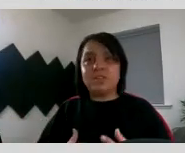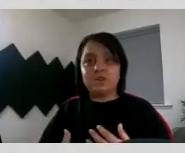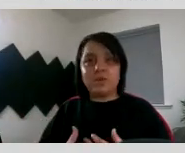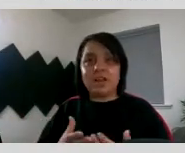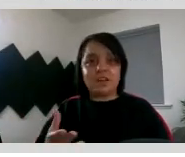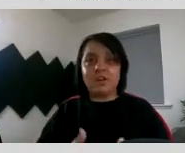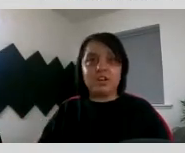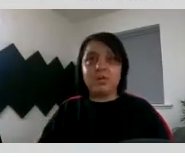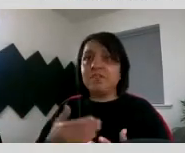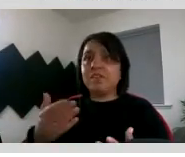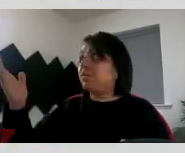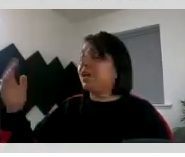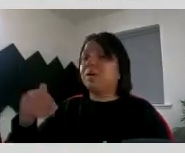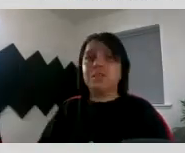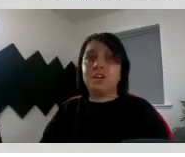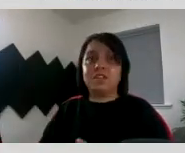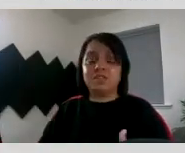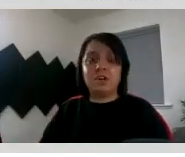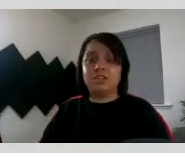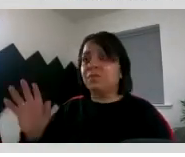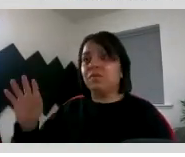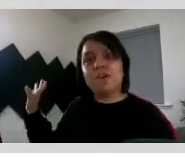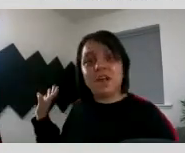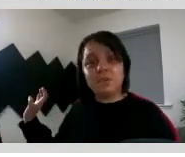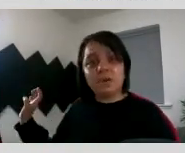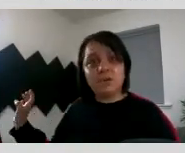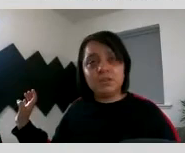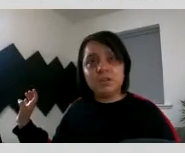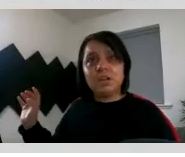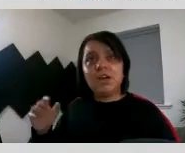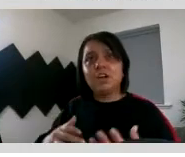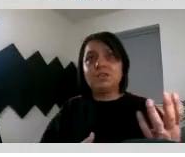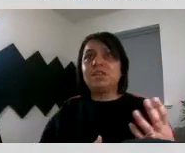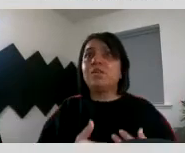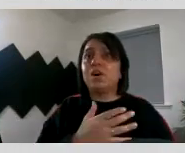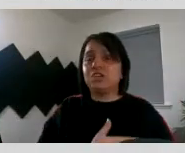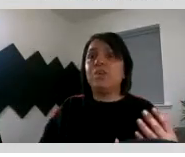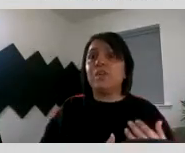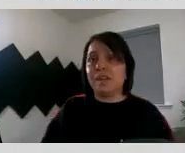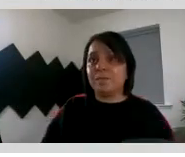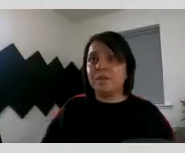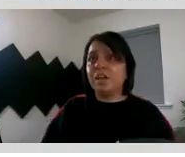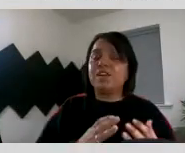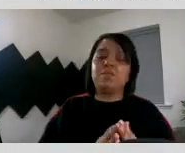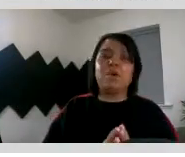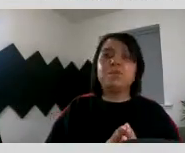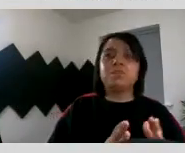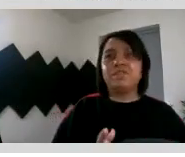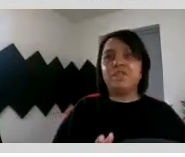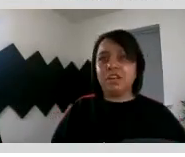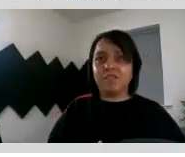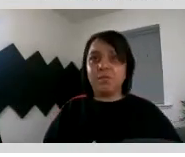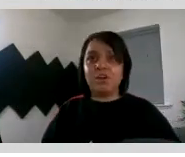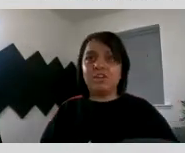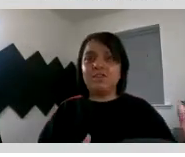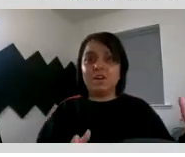tend to go out at night time. Even I'm in Aberdeen, I say to Harsha, I'm not going out on my own. I always tell Harsha where I am. If I'm going somewhere far,